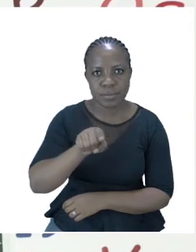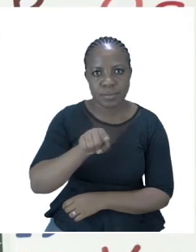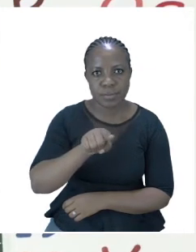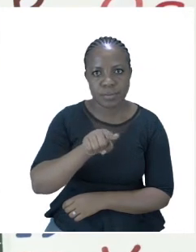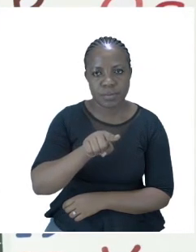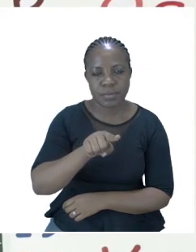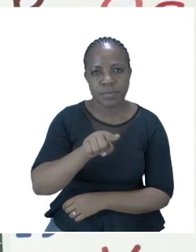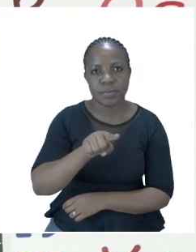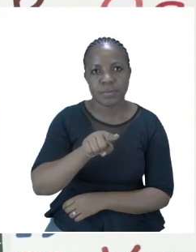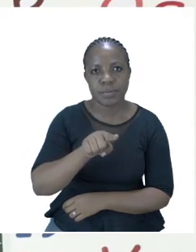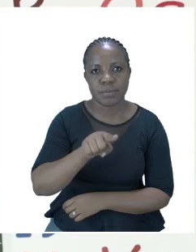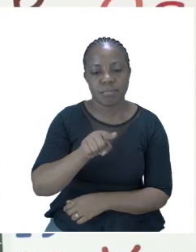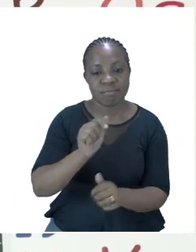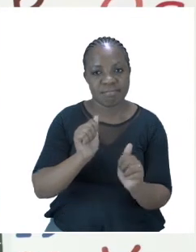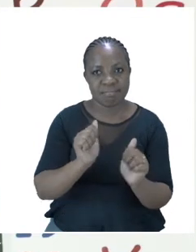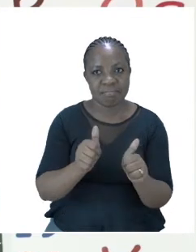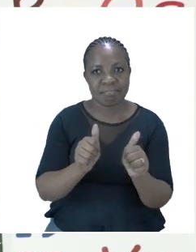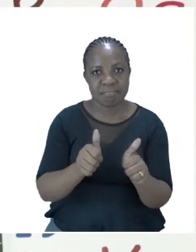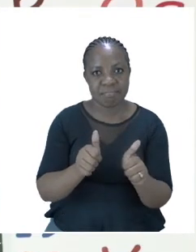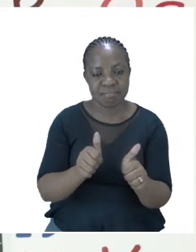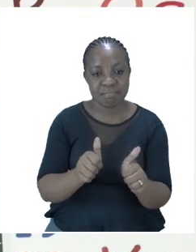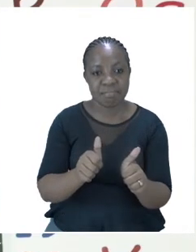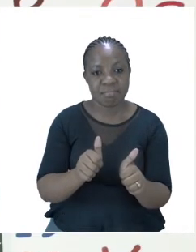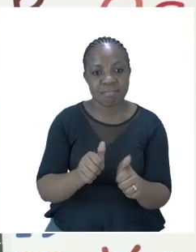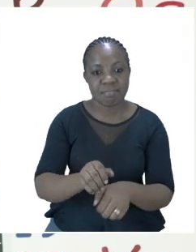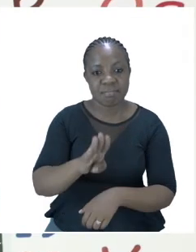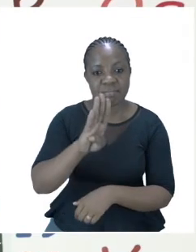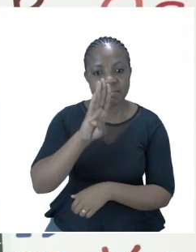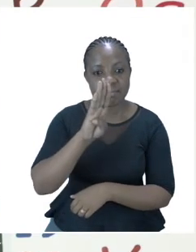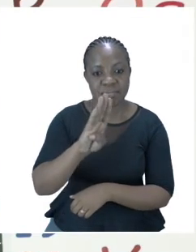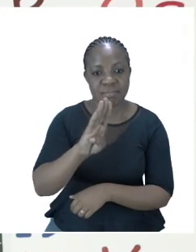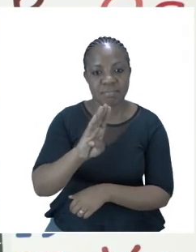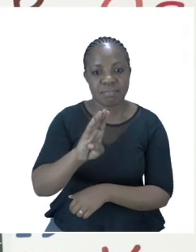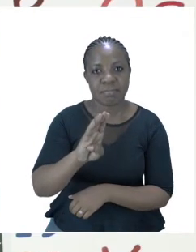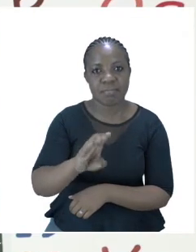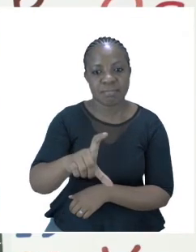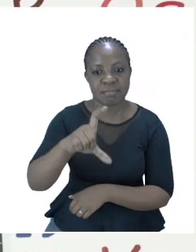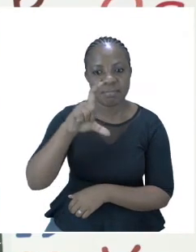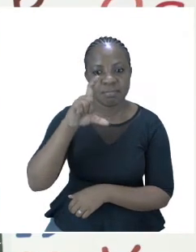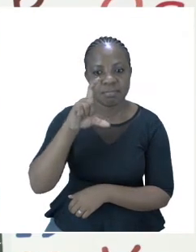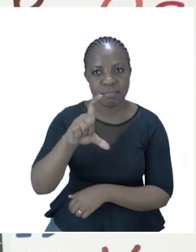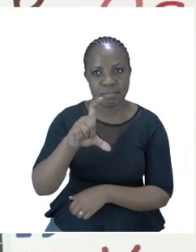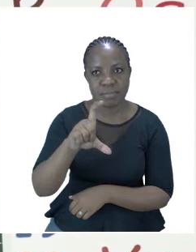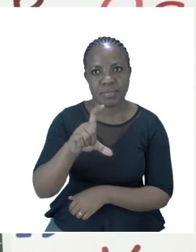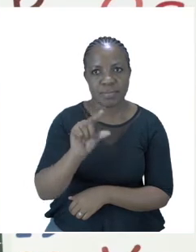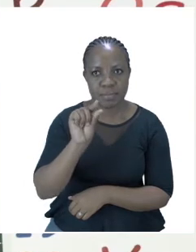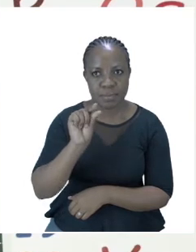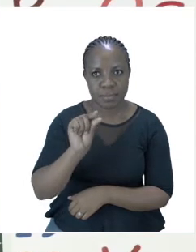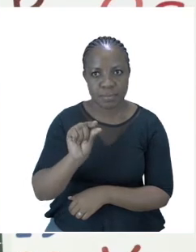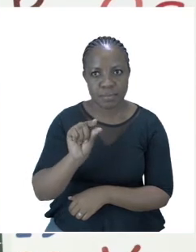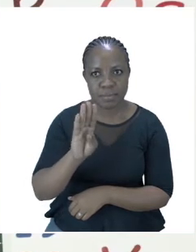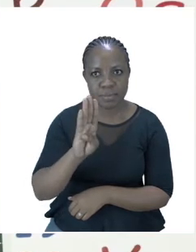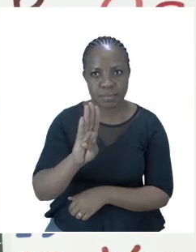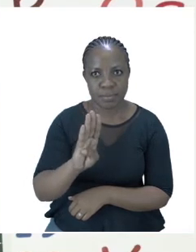round. Very good. And that is our letter B. Our small letter B starts